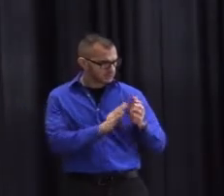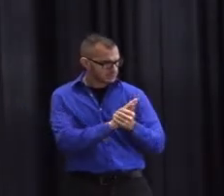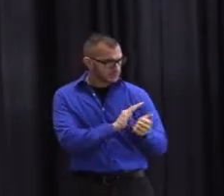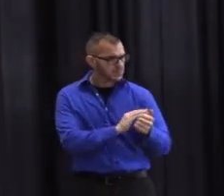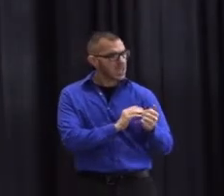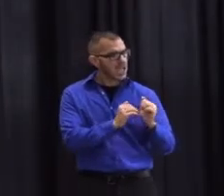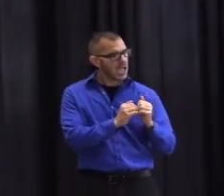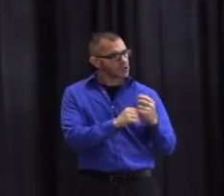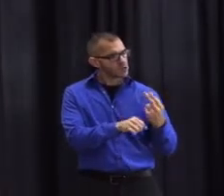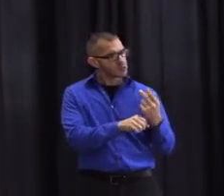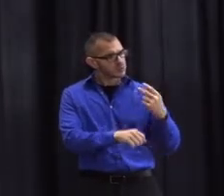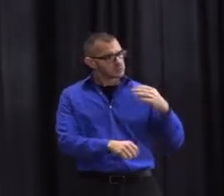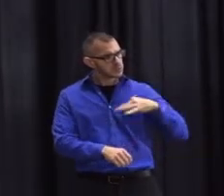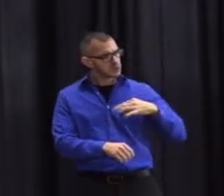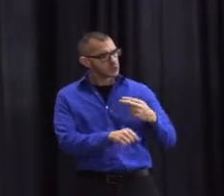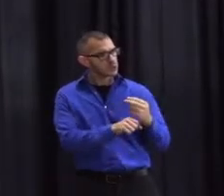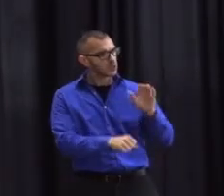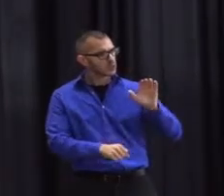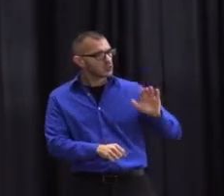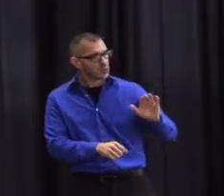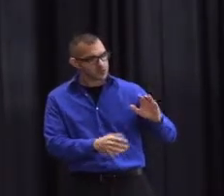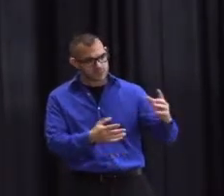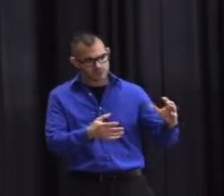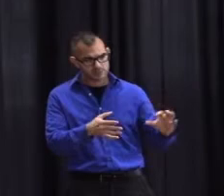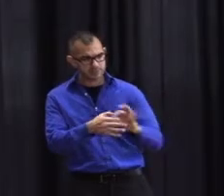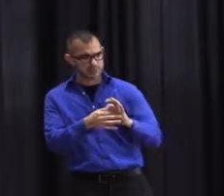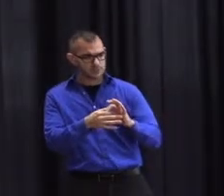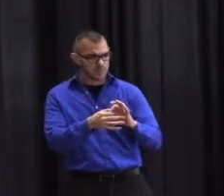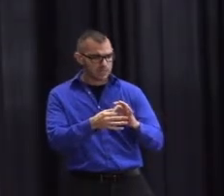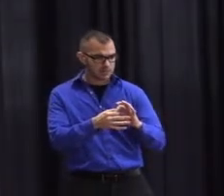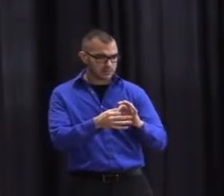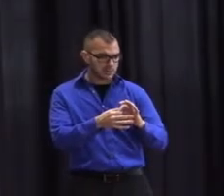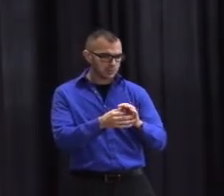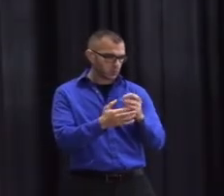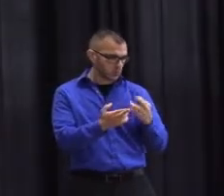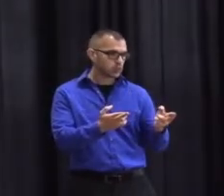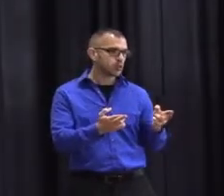you use your art to leverage resources?